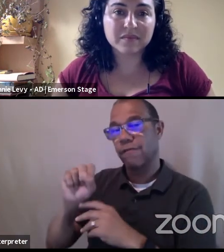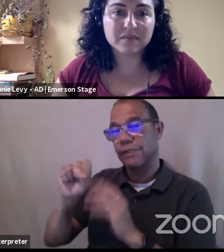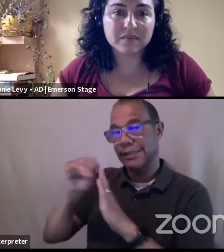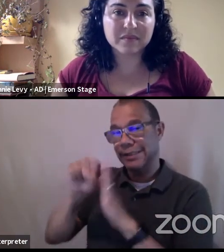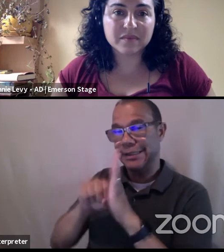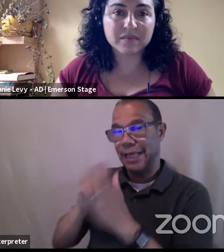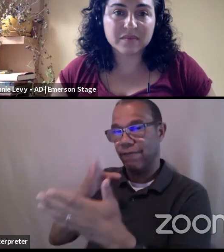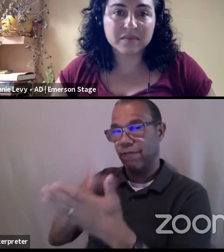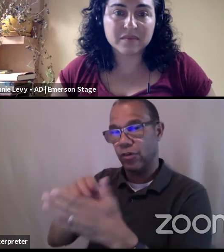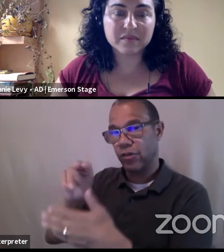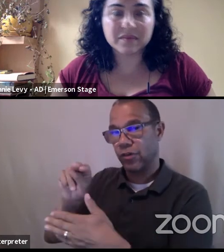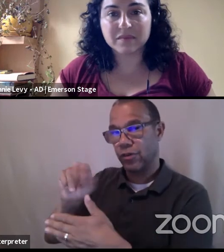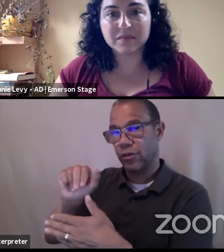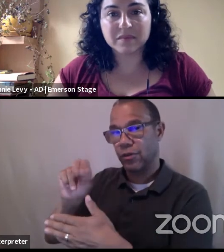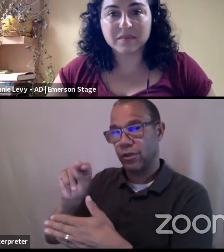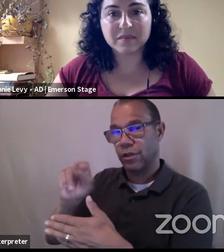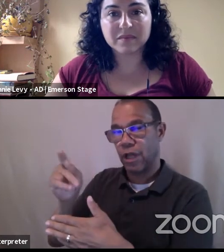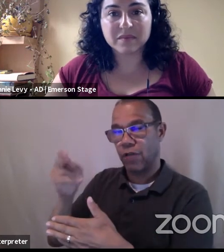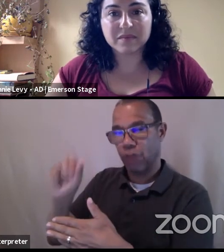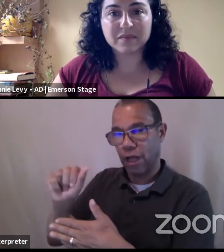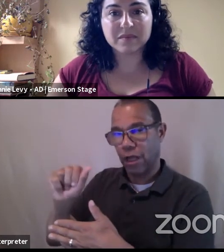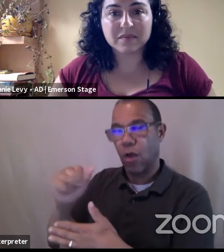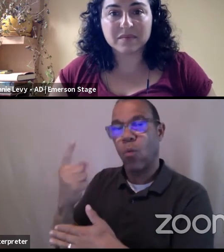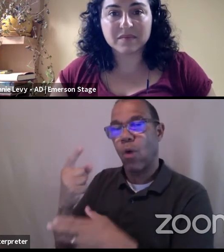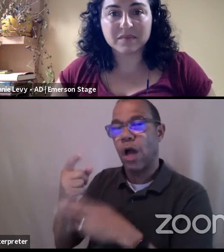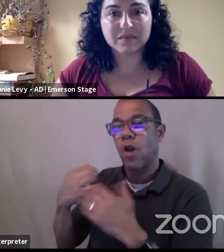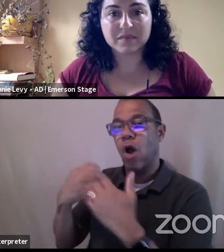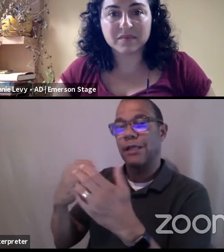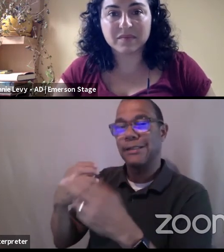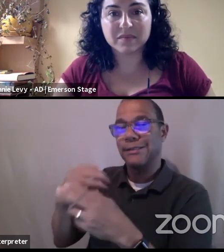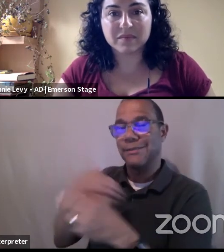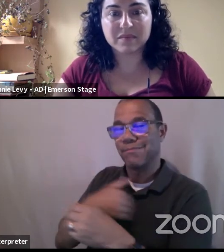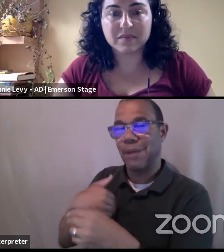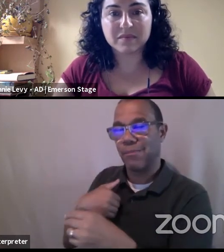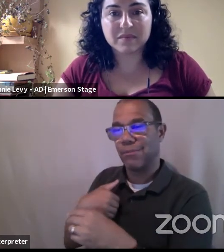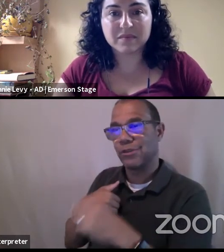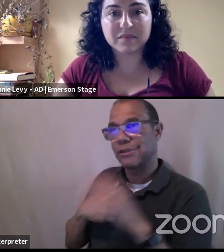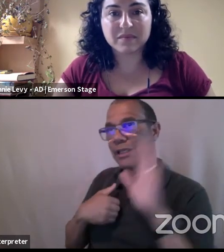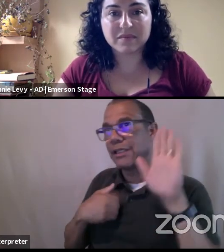we had an audience member mentioned that, you know, I have a, I have a, uh,